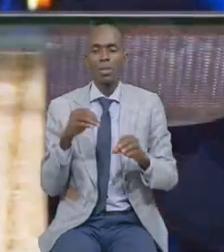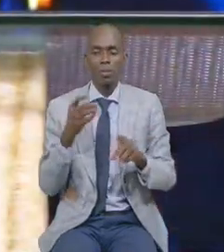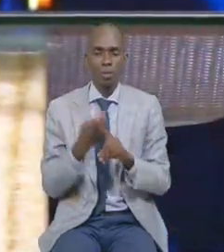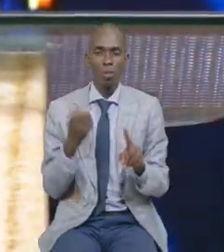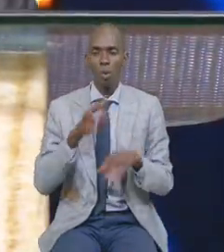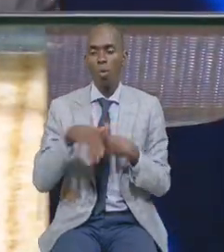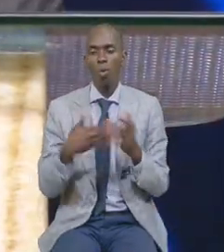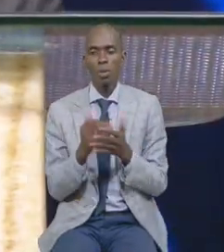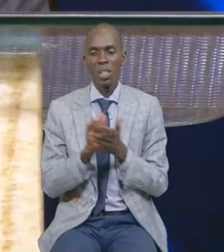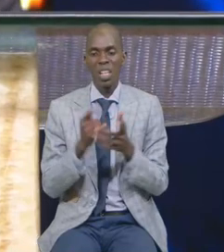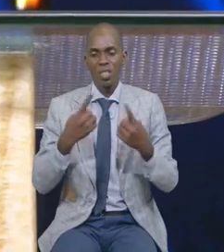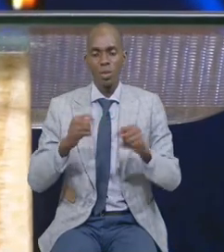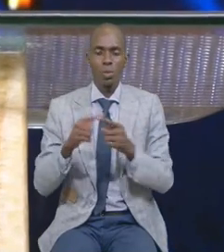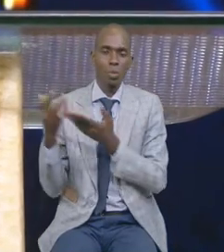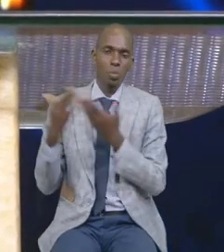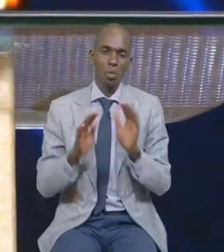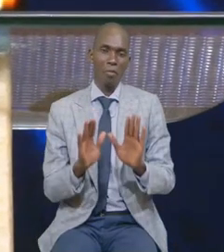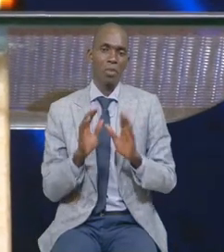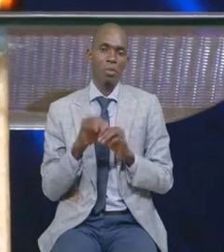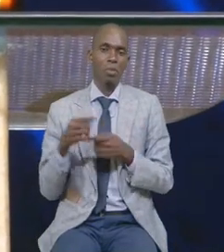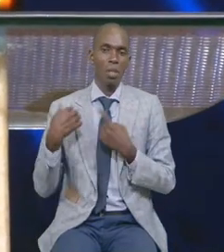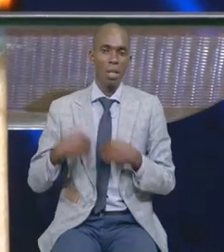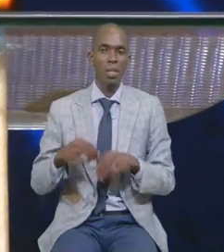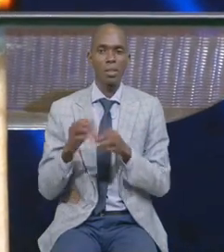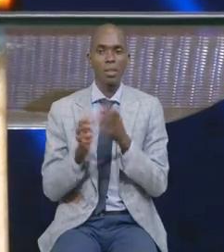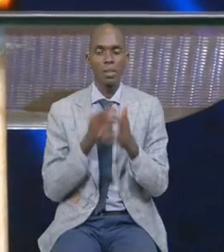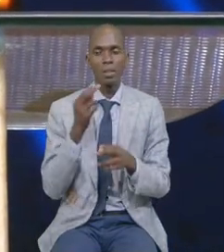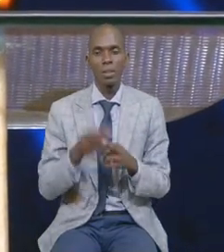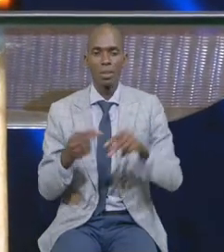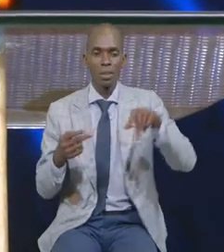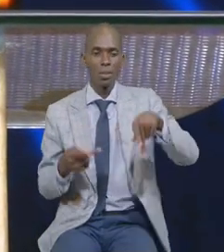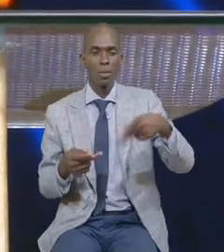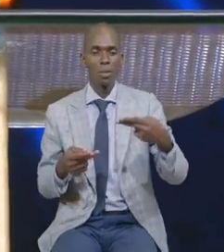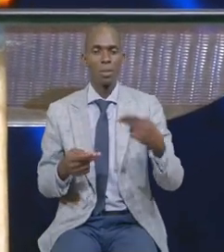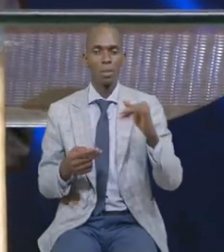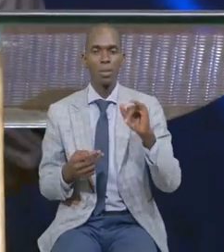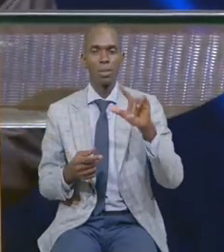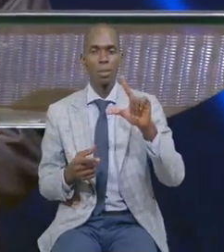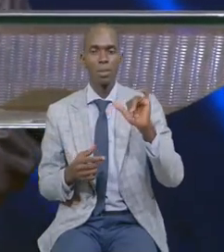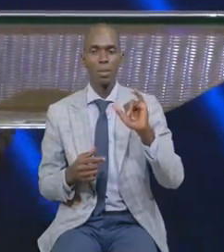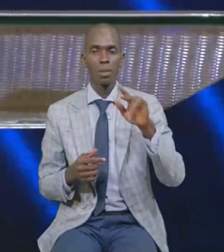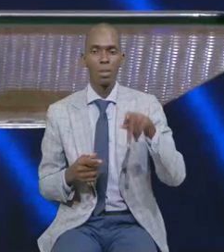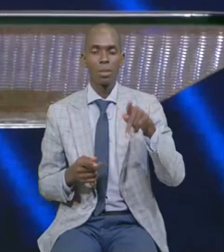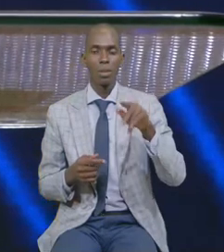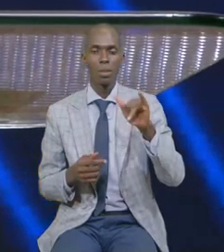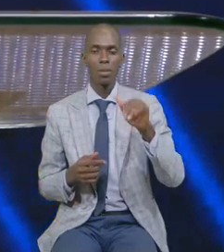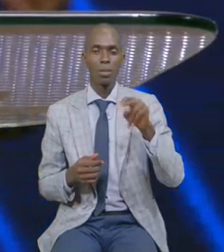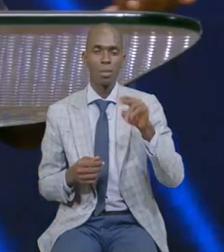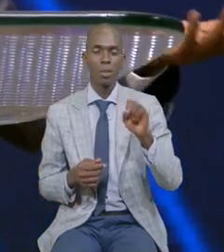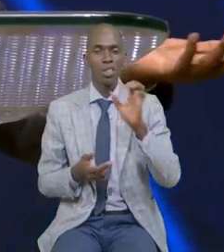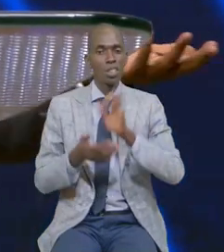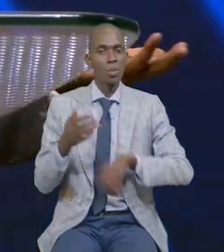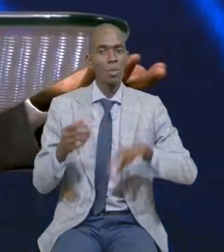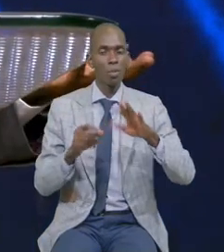in Jesus' name. In Philippians chapter 4, I'm reading from verse 6. In Philippians chapter 4, verse 6, it says,